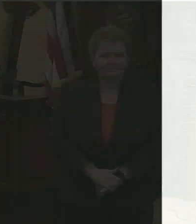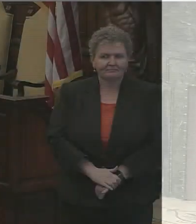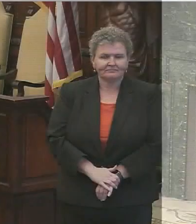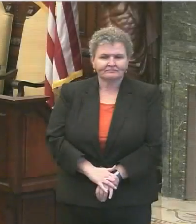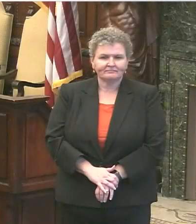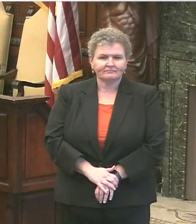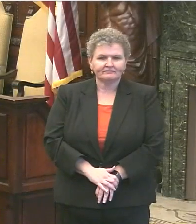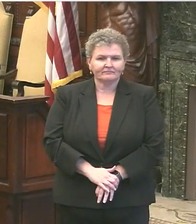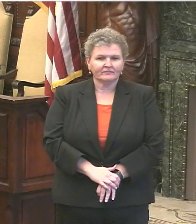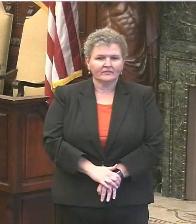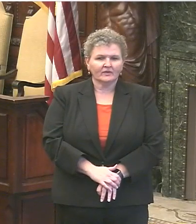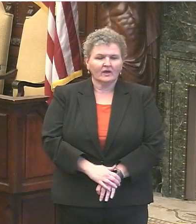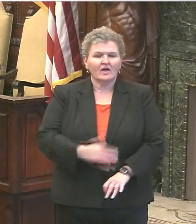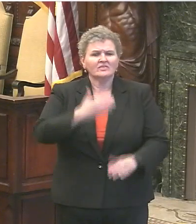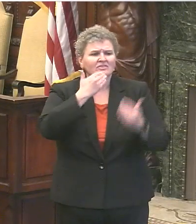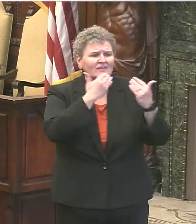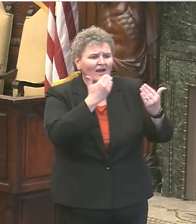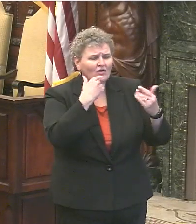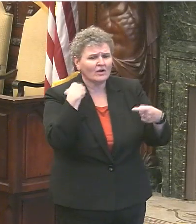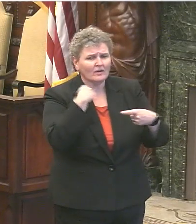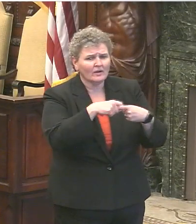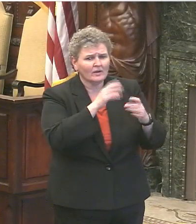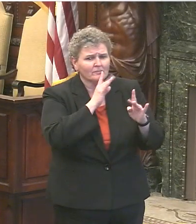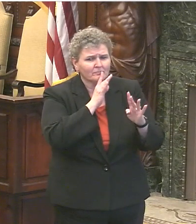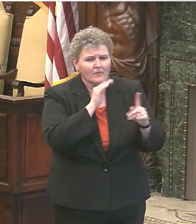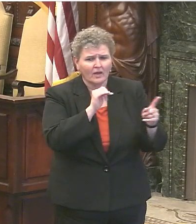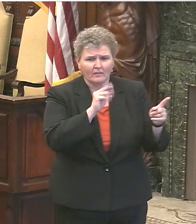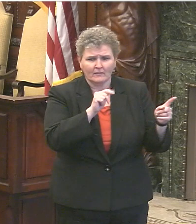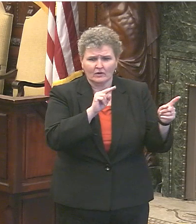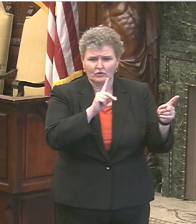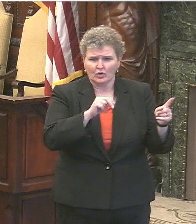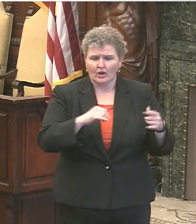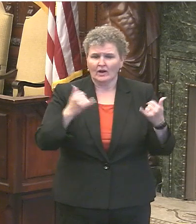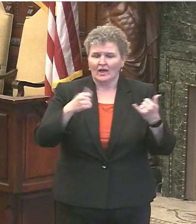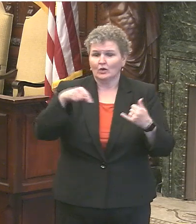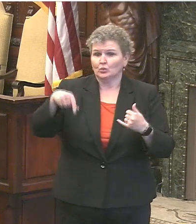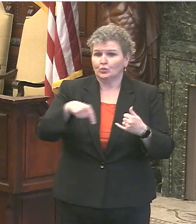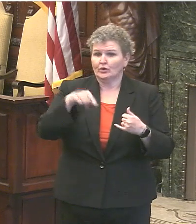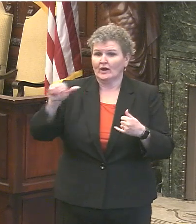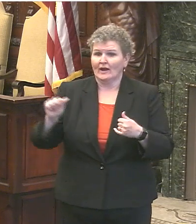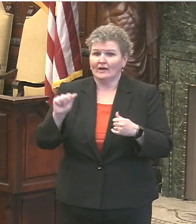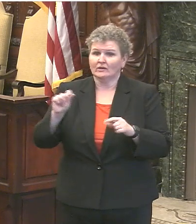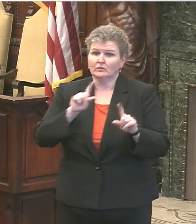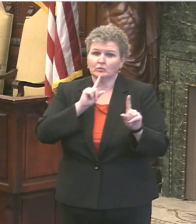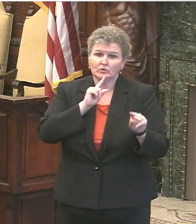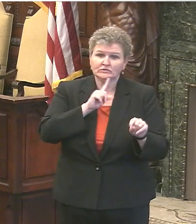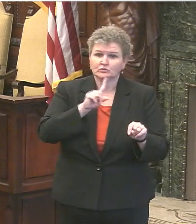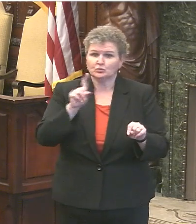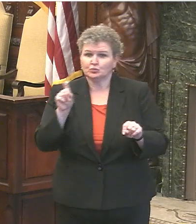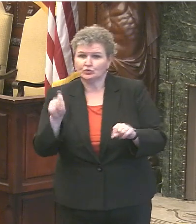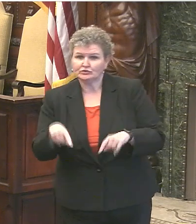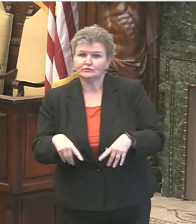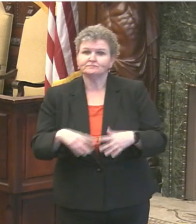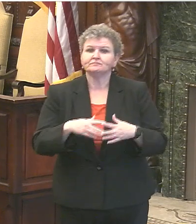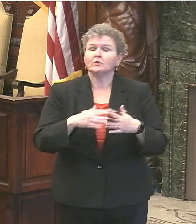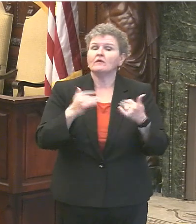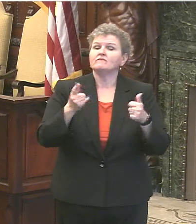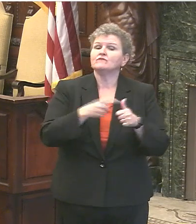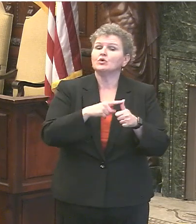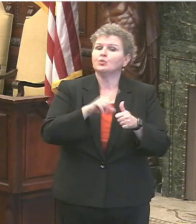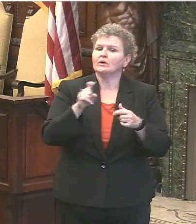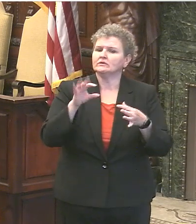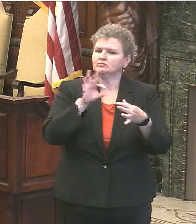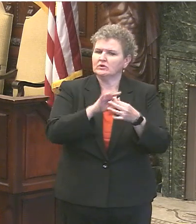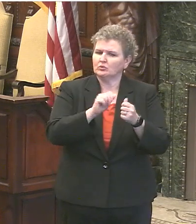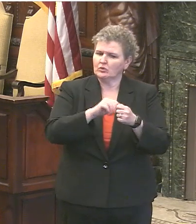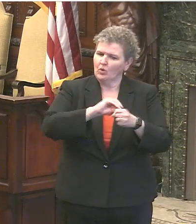Thank you, Armando. We will now move to our Q&A portion for members of the media, and we will start with questions on topics related